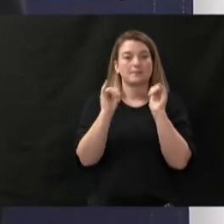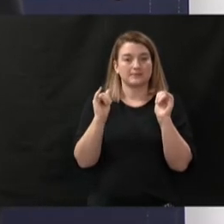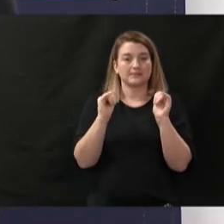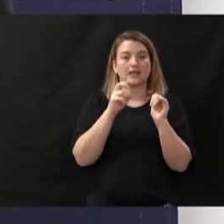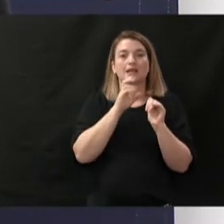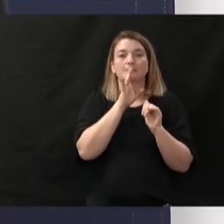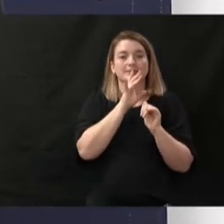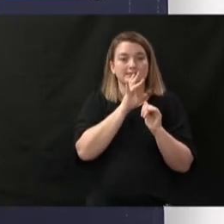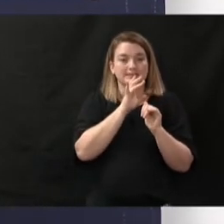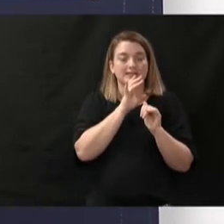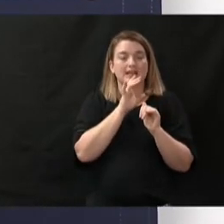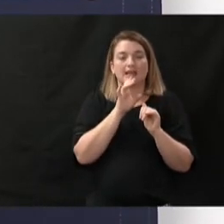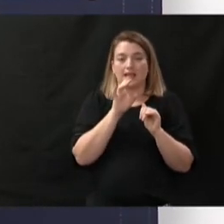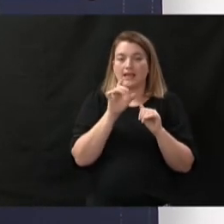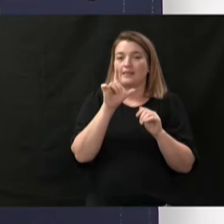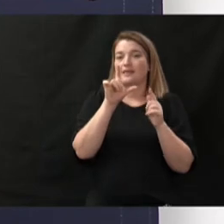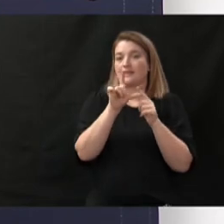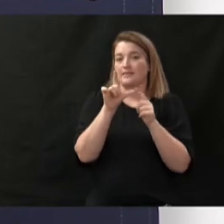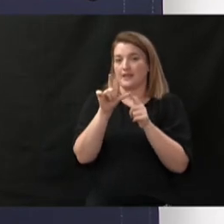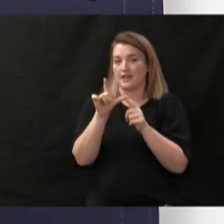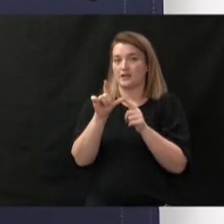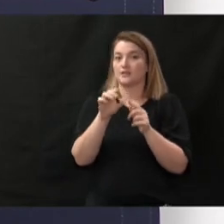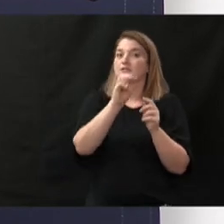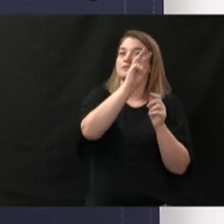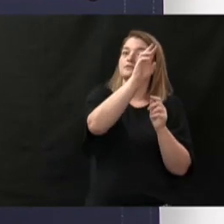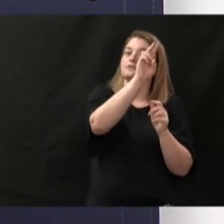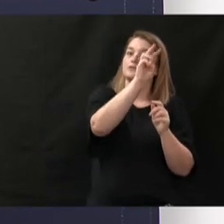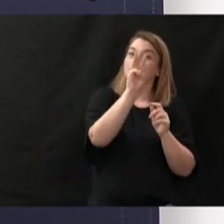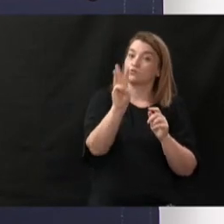W-E-R-E, were. Again,